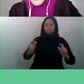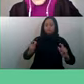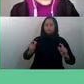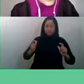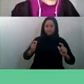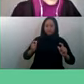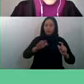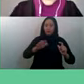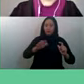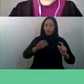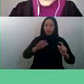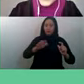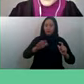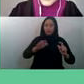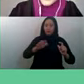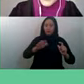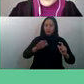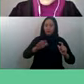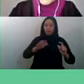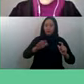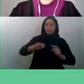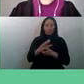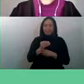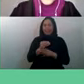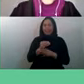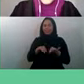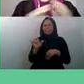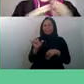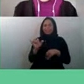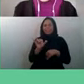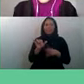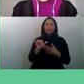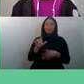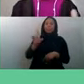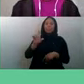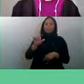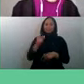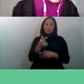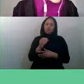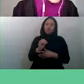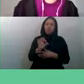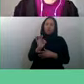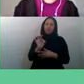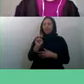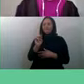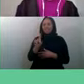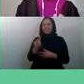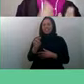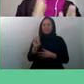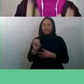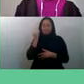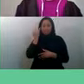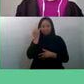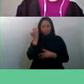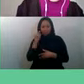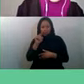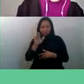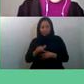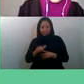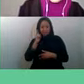way I like to frame it is kind of like a Muslim GoFundMe or Kickstarter. So if you've never heard of crowdfunding, you've never heard of